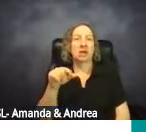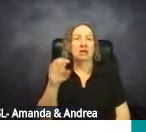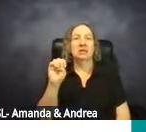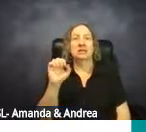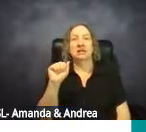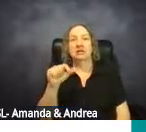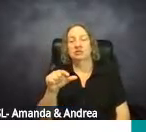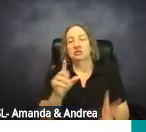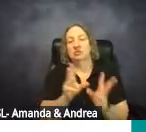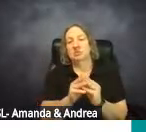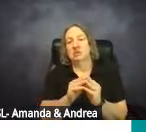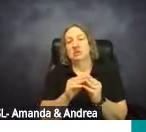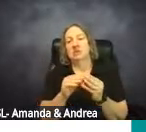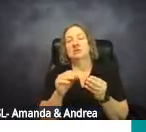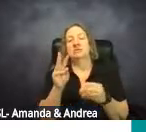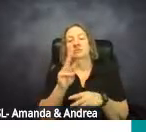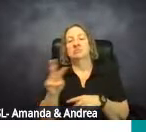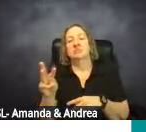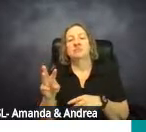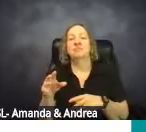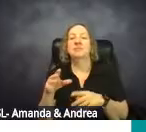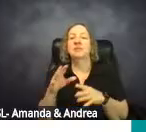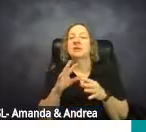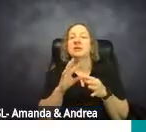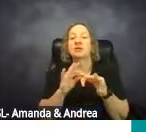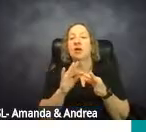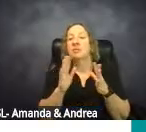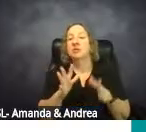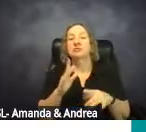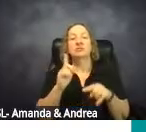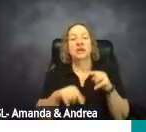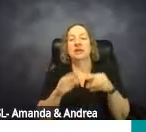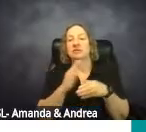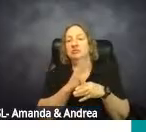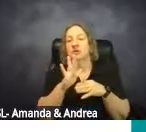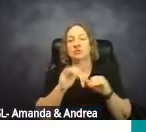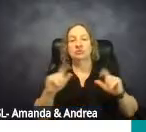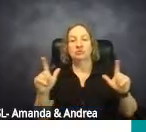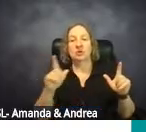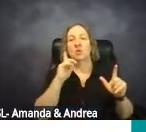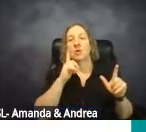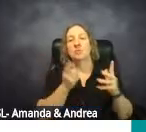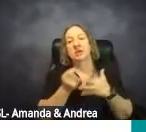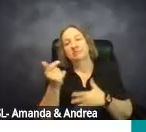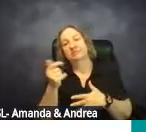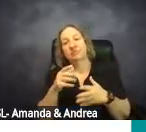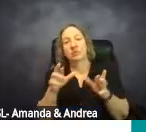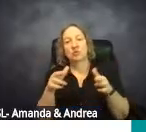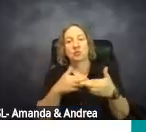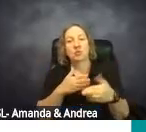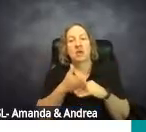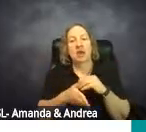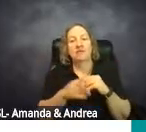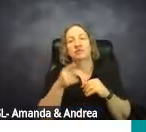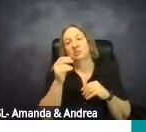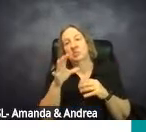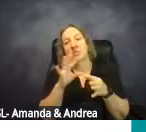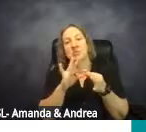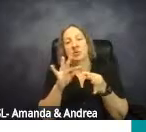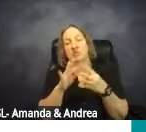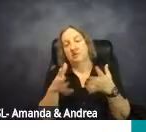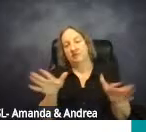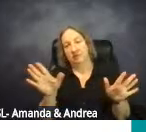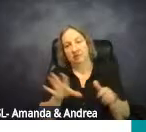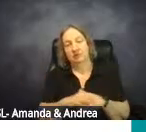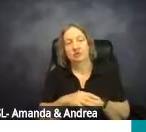webpage. Commenters will not be allowed to share screen and will be removed from the room once the public comment period concludes.